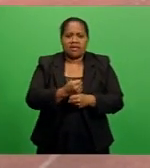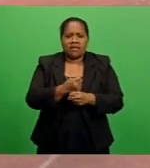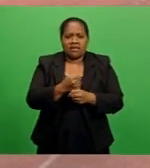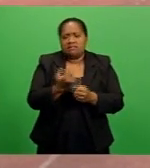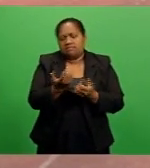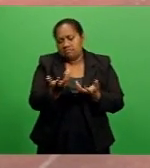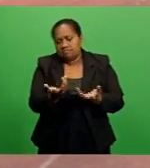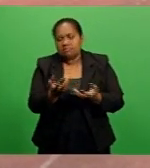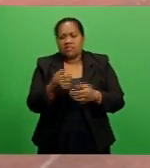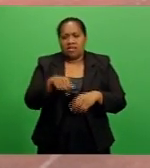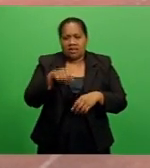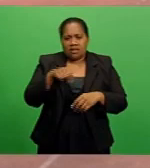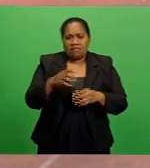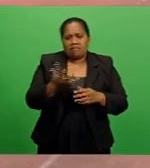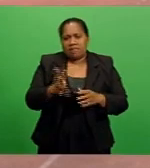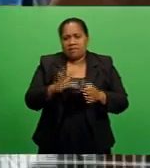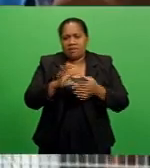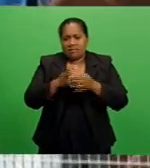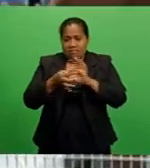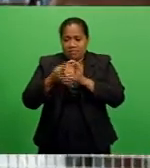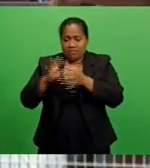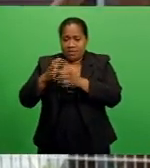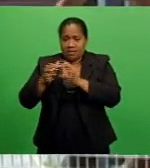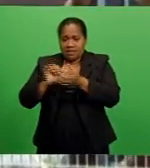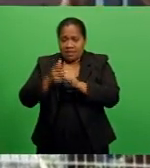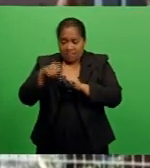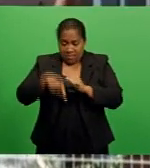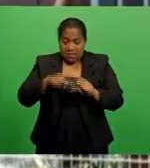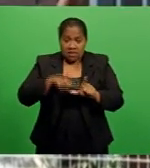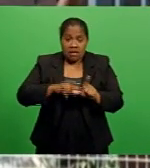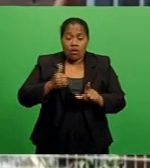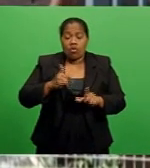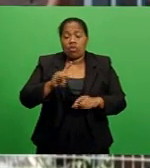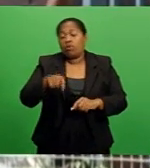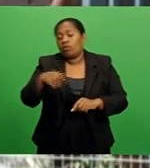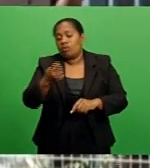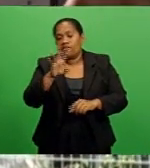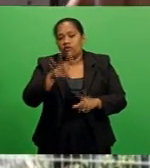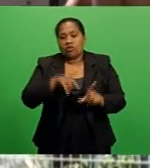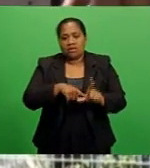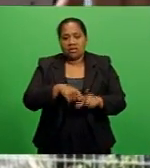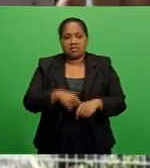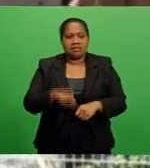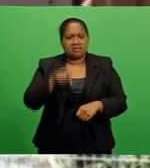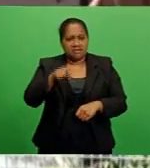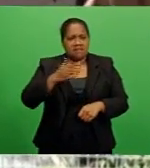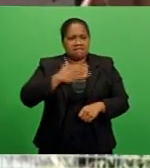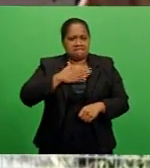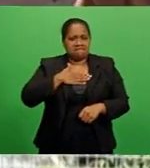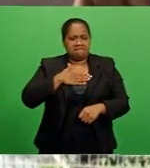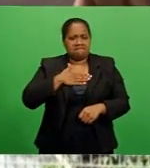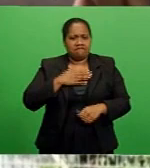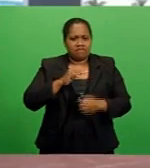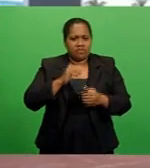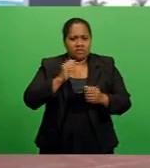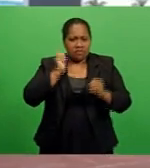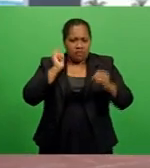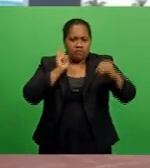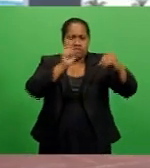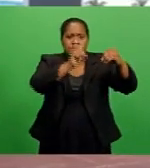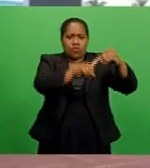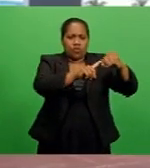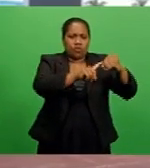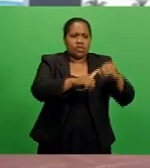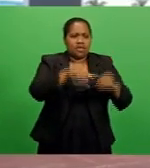this year or in the next 4 years. That has always been the goal ever since I was little. I know people try and shoot for